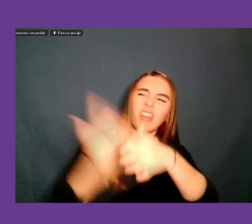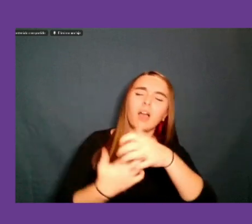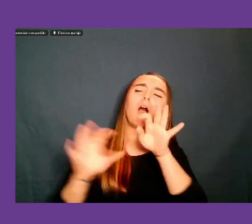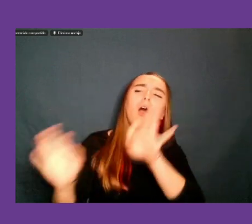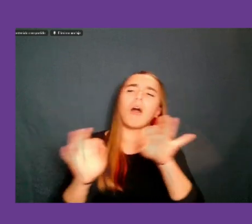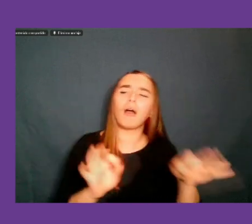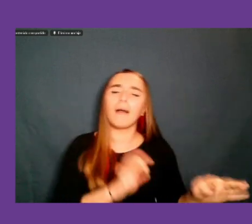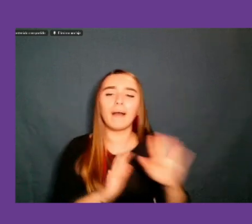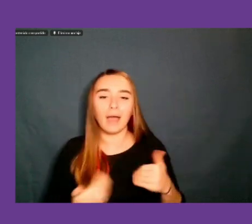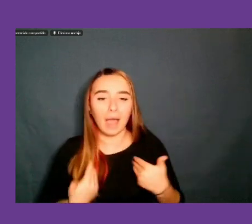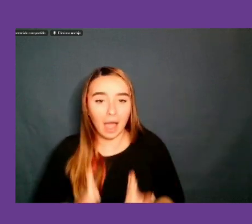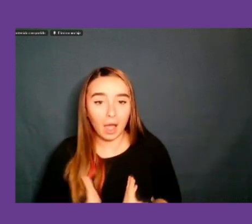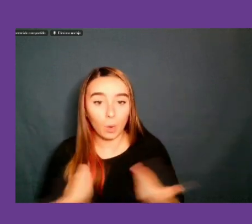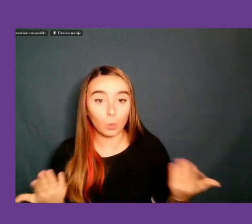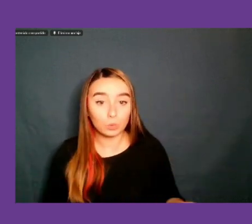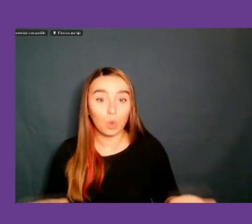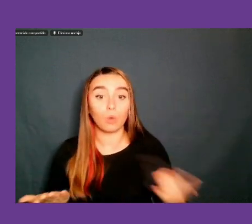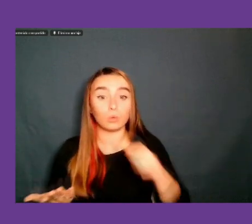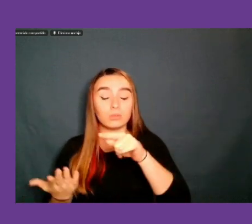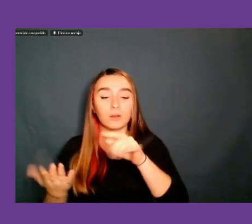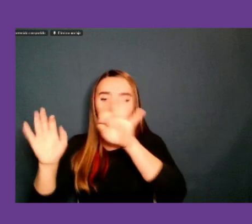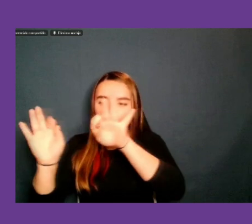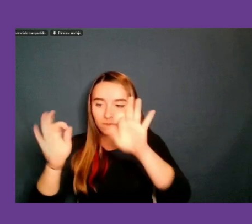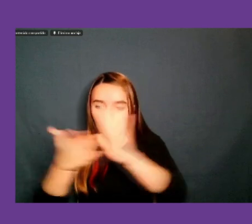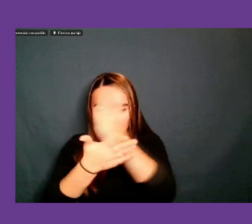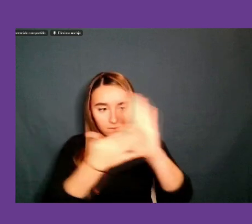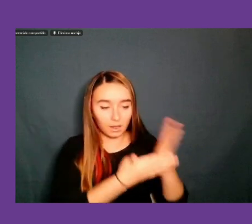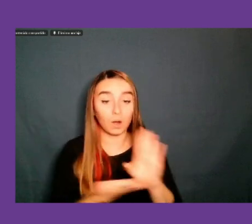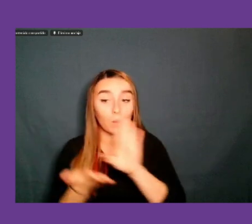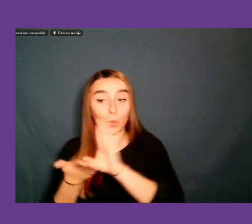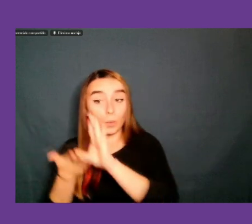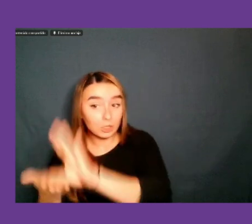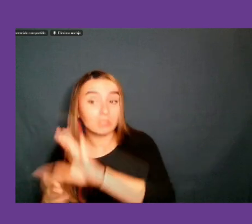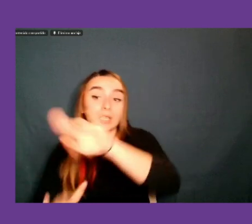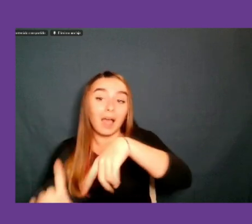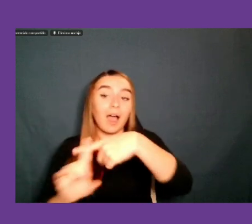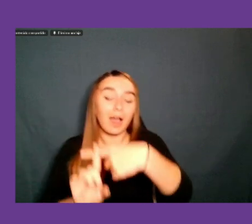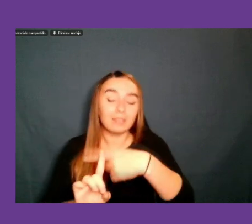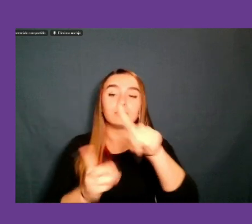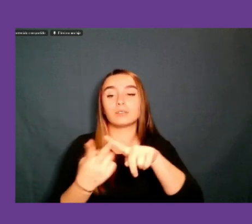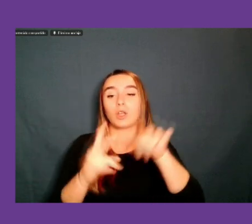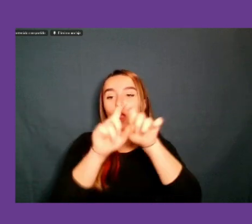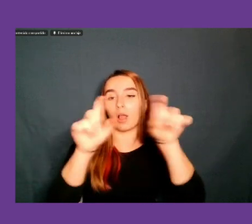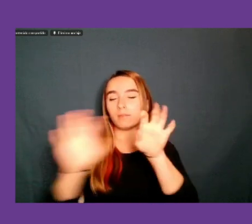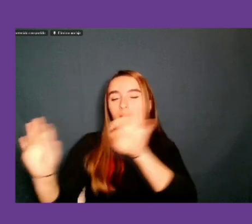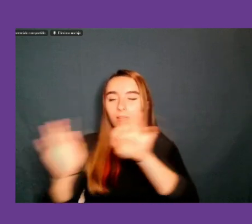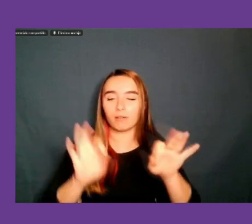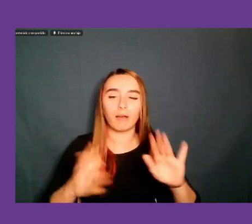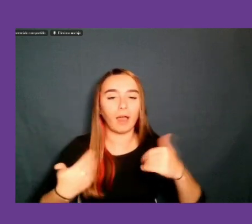compliance, but not only the results, but also the organization. So this is where we are